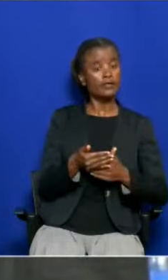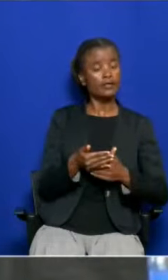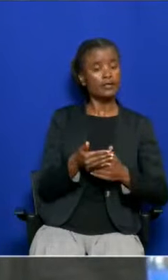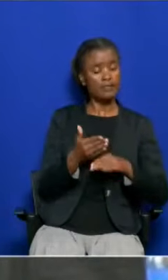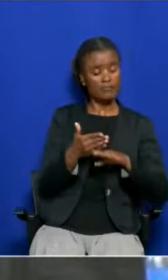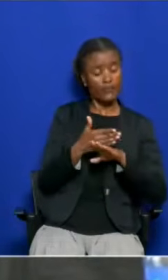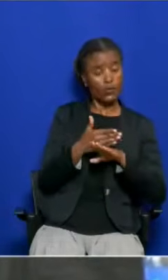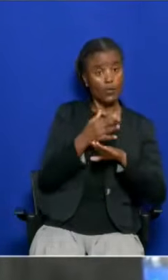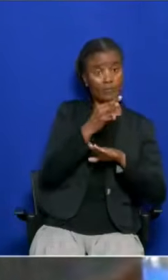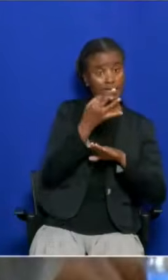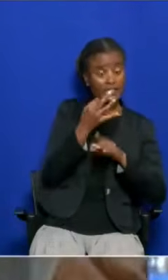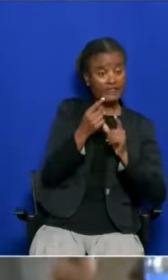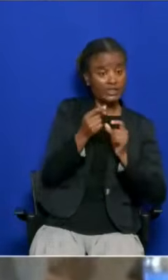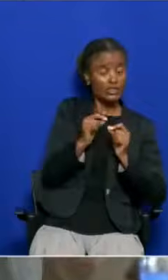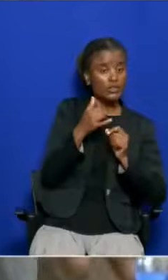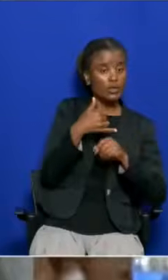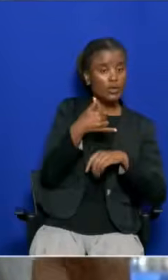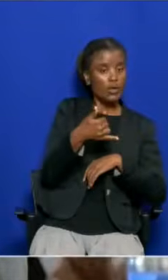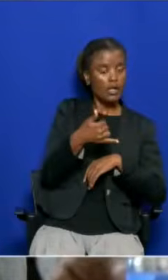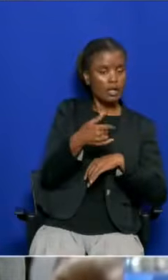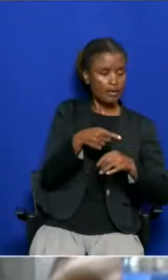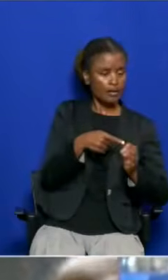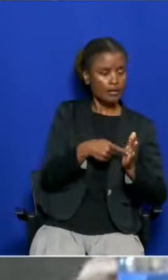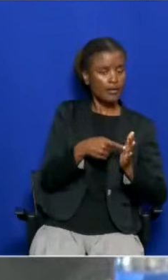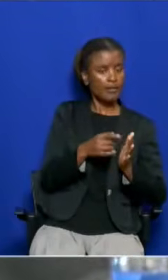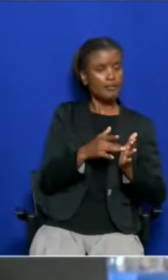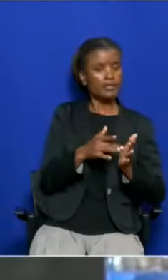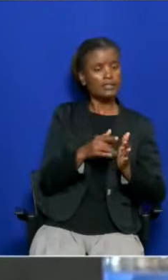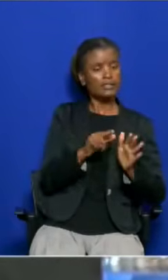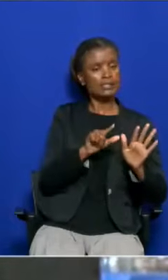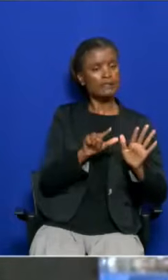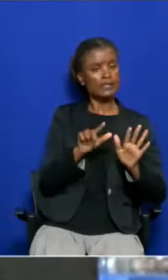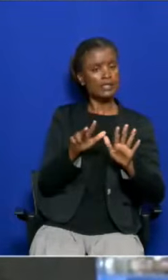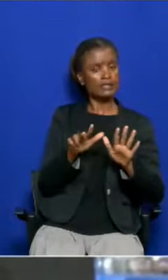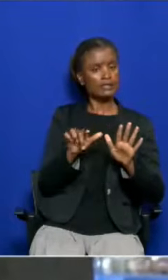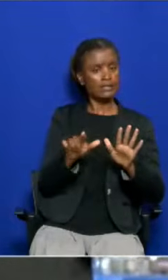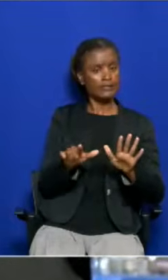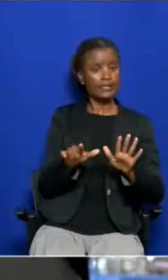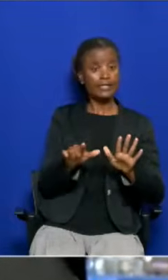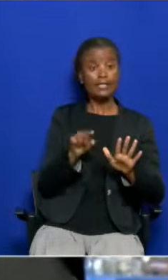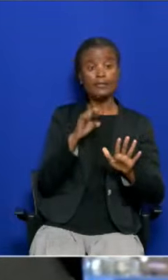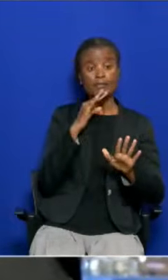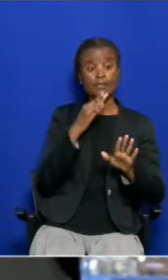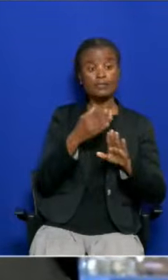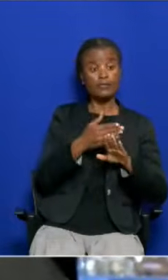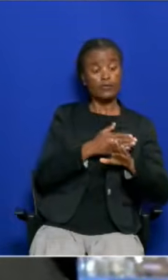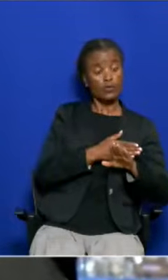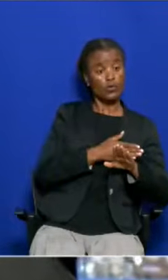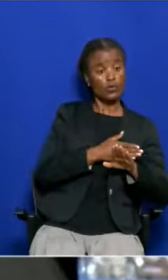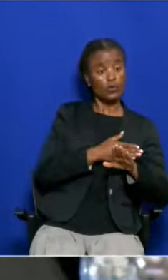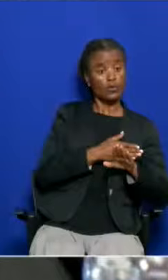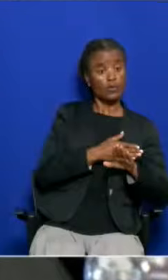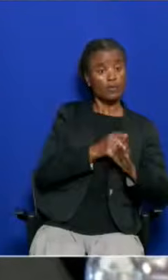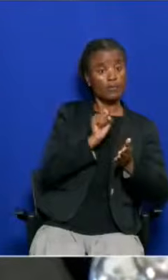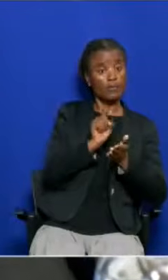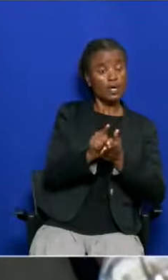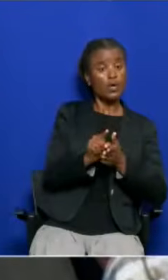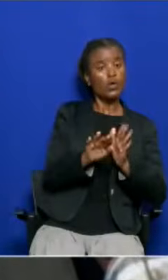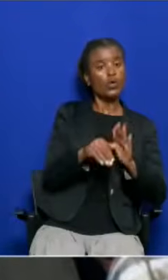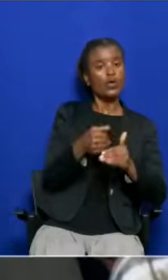page 787. So either before he sent you this list or after he sent it to you, he called